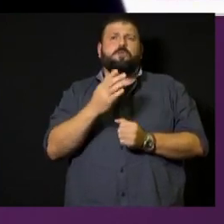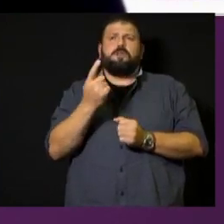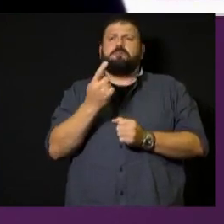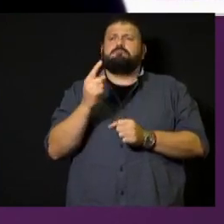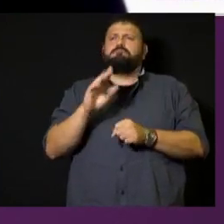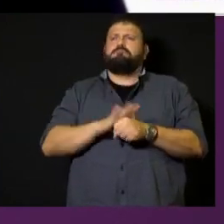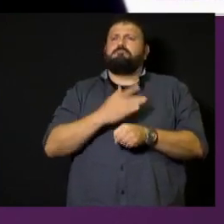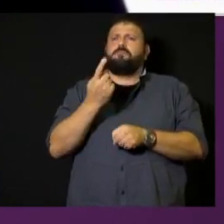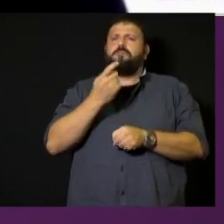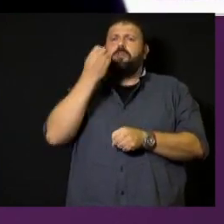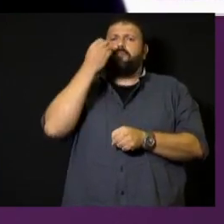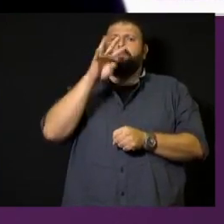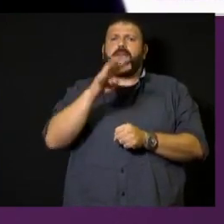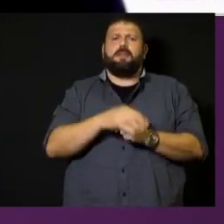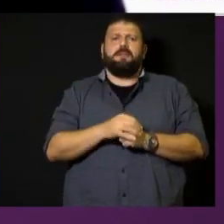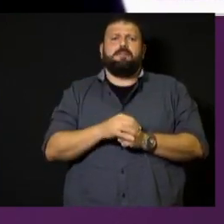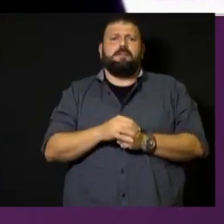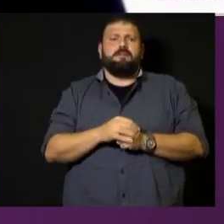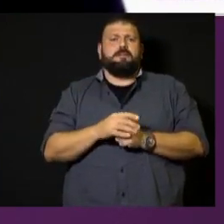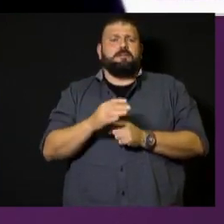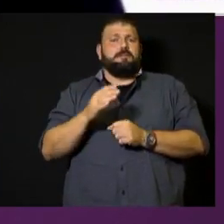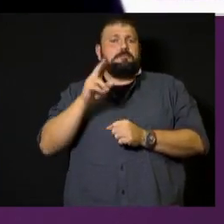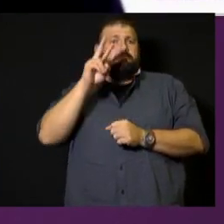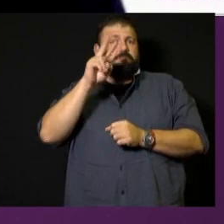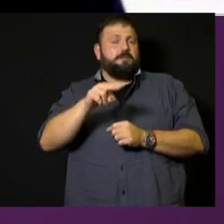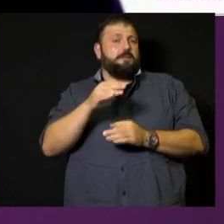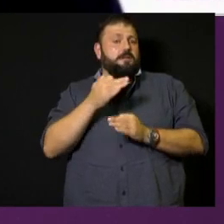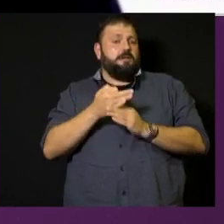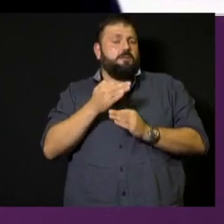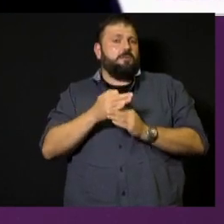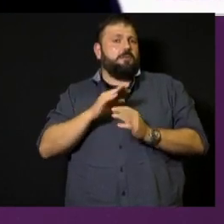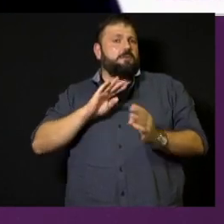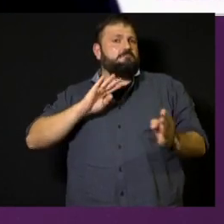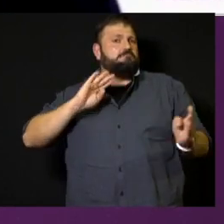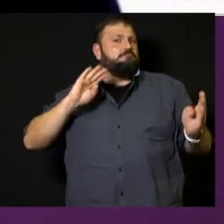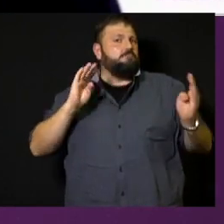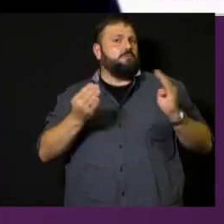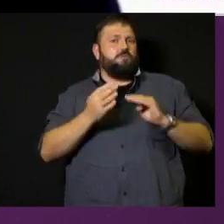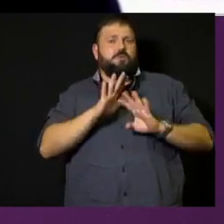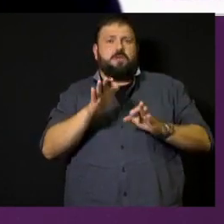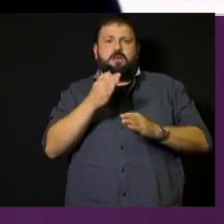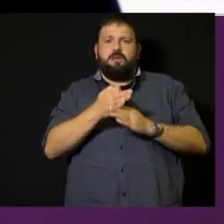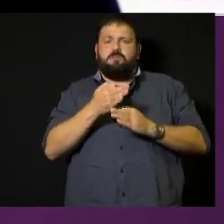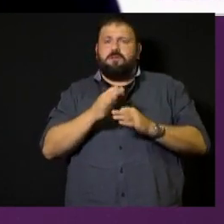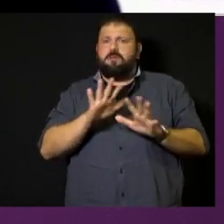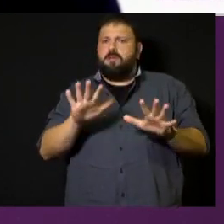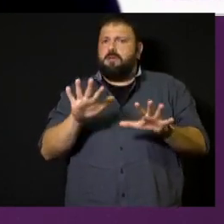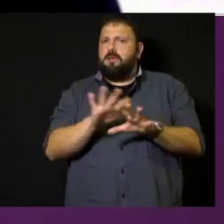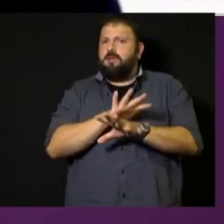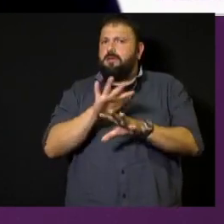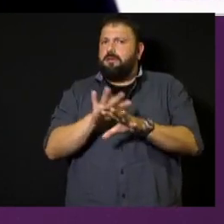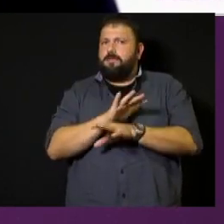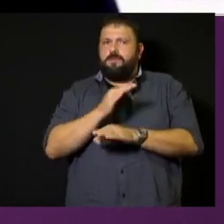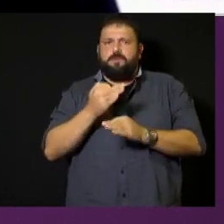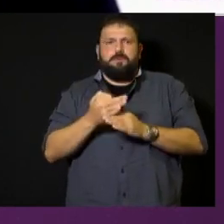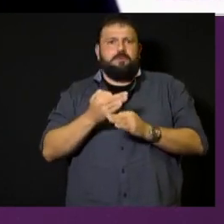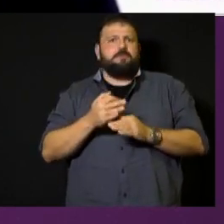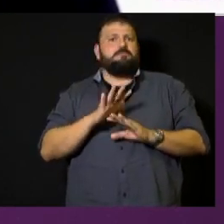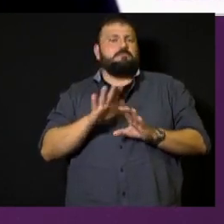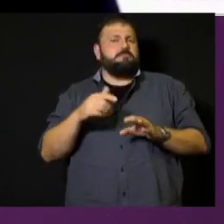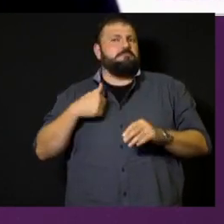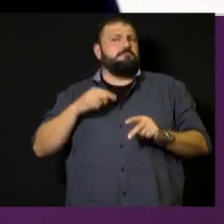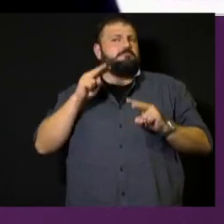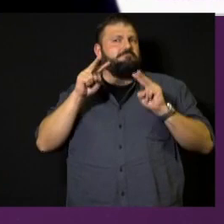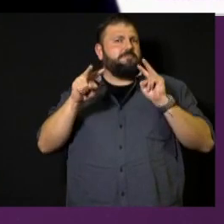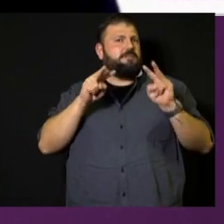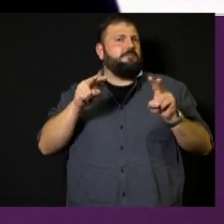Why OmniLife? Because world change. There is a sentence that is changing. The world is